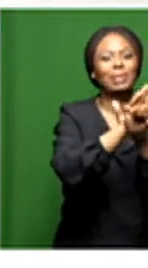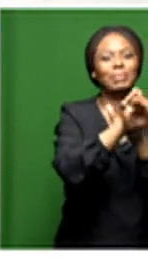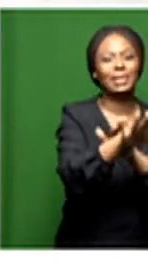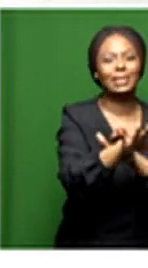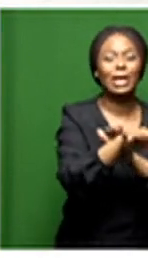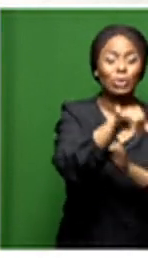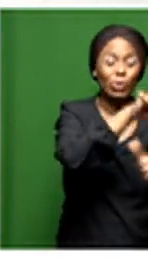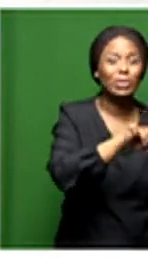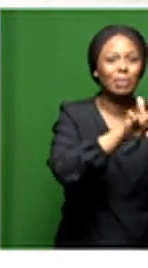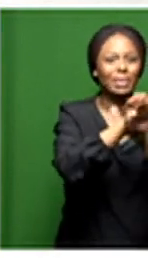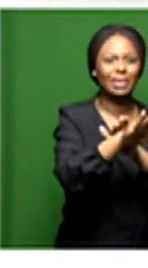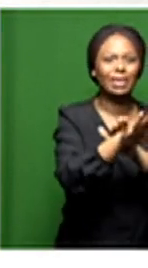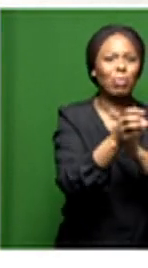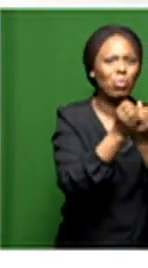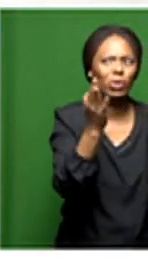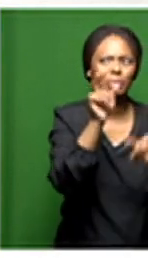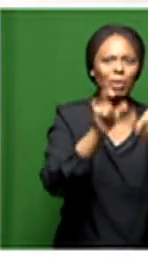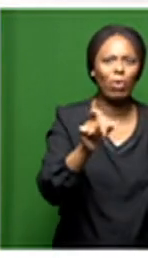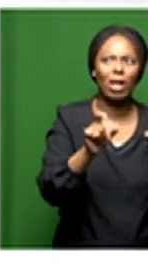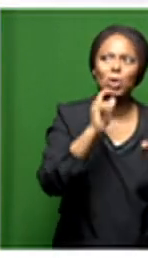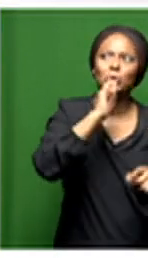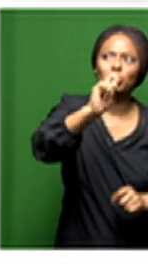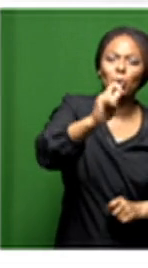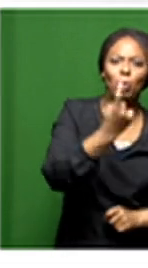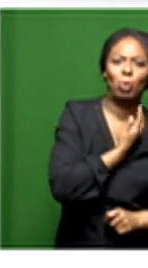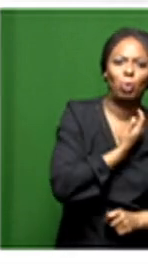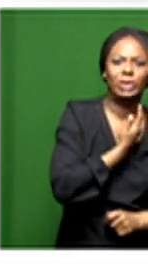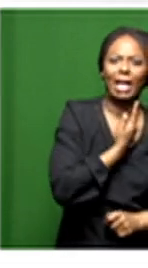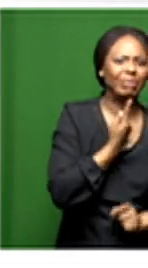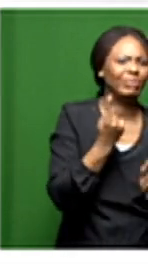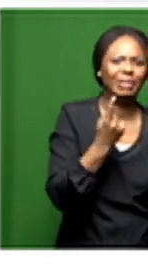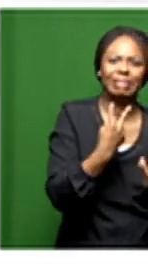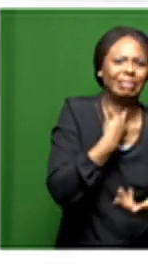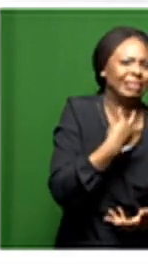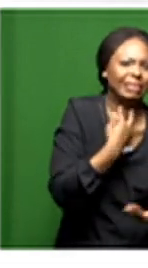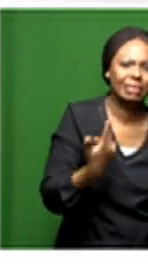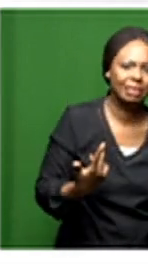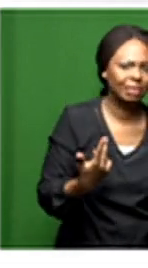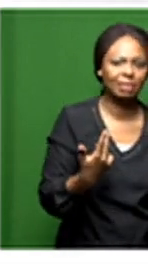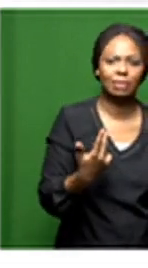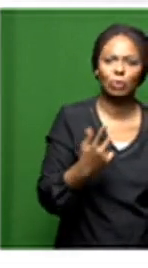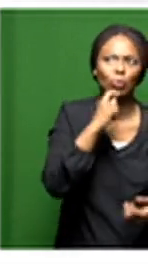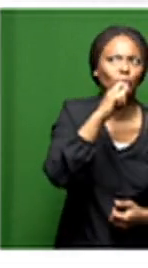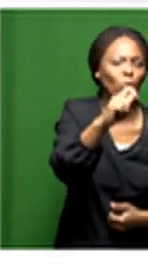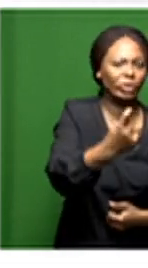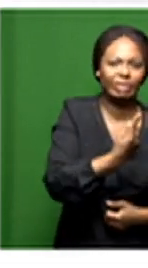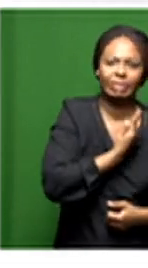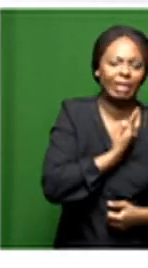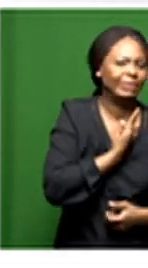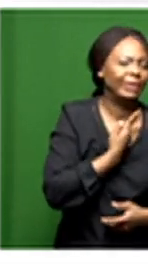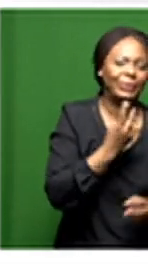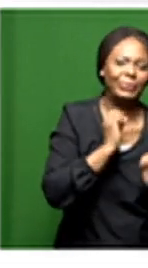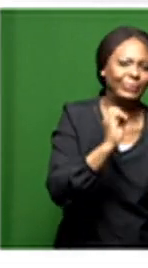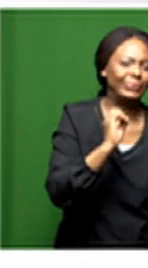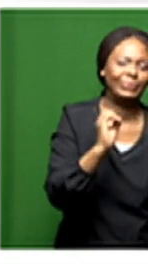hindering people, a lot of us actually, from being the authentic self that we are supposed to be, because it's selling us